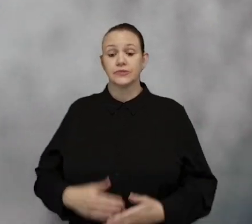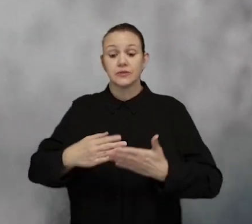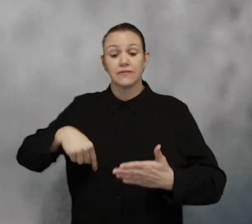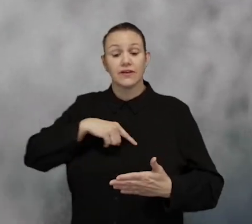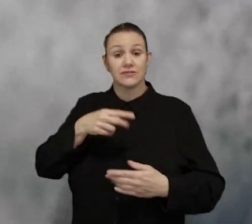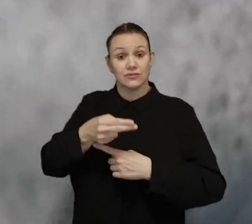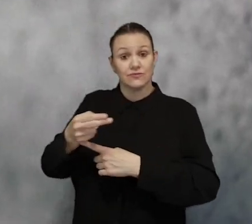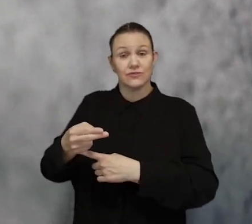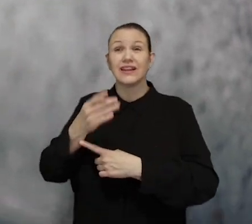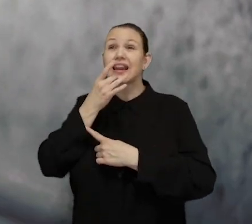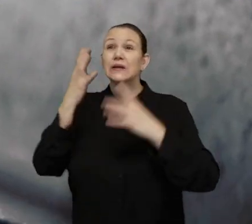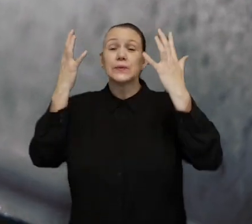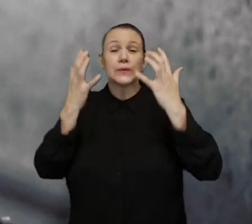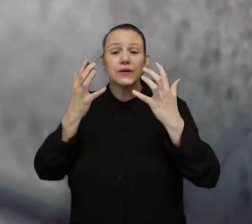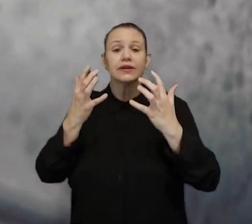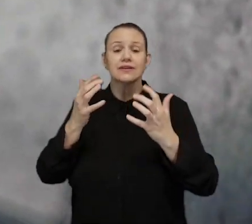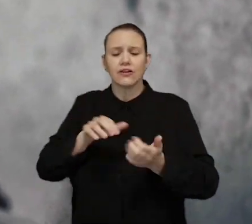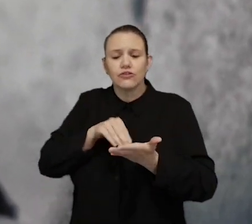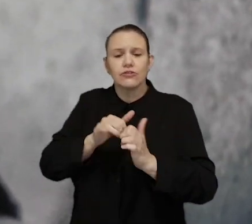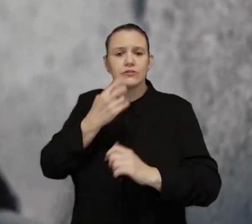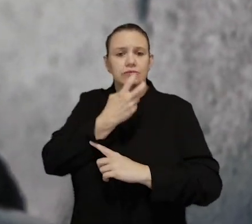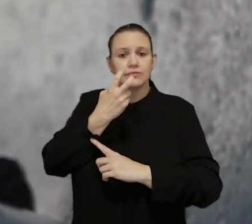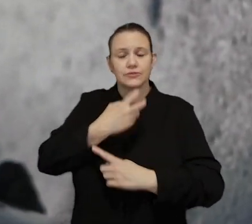Some who are hard of hearing can learn to lip read in dim lighting.